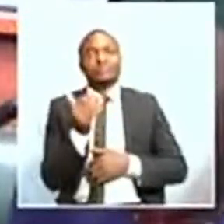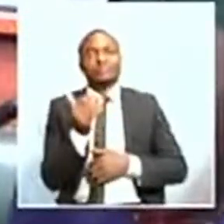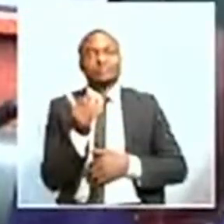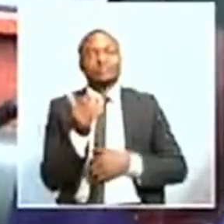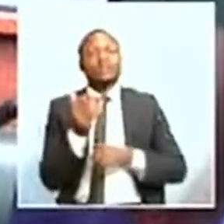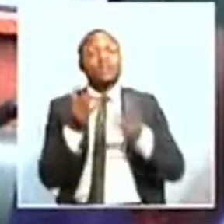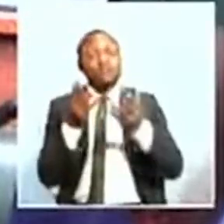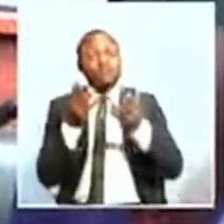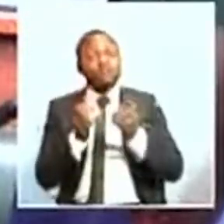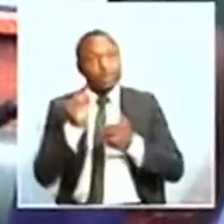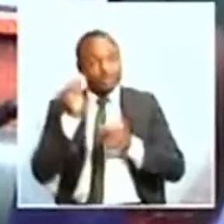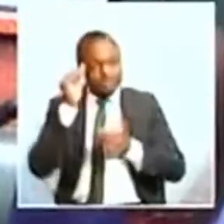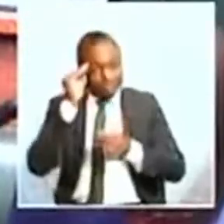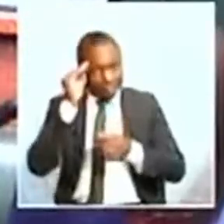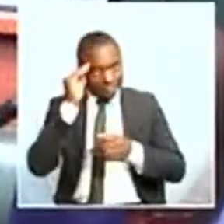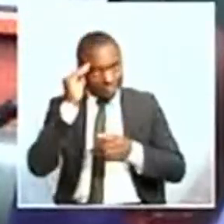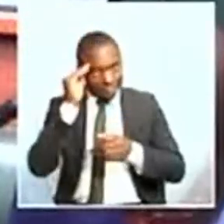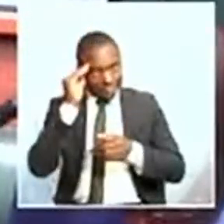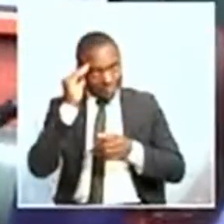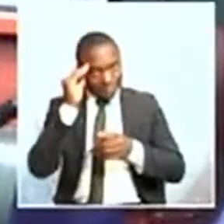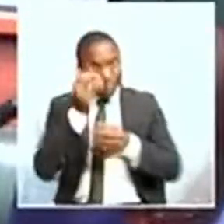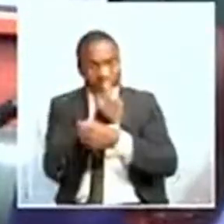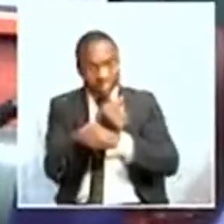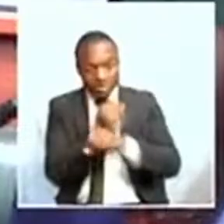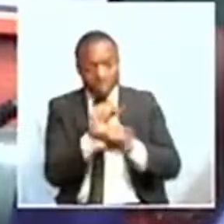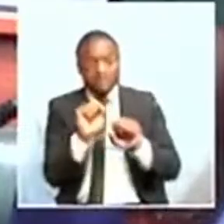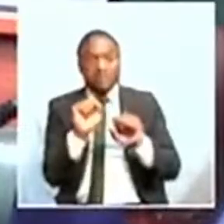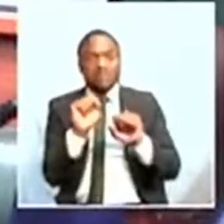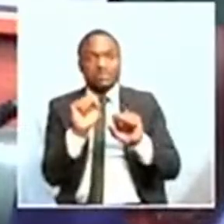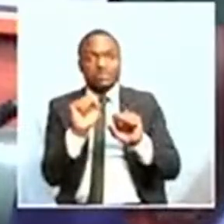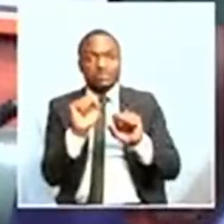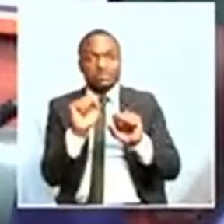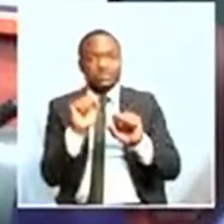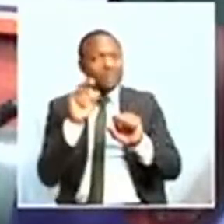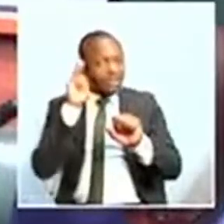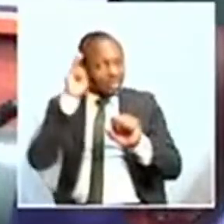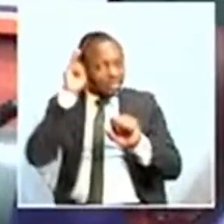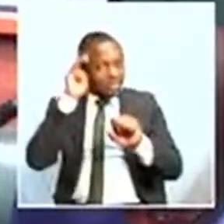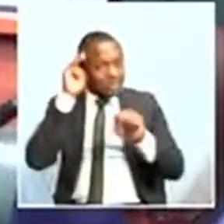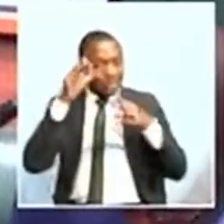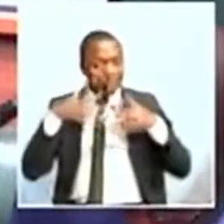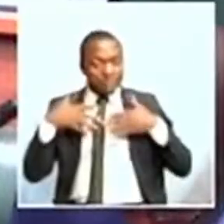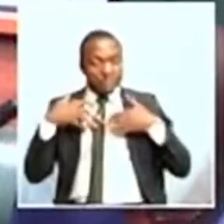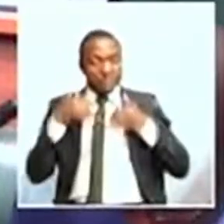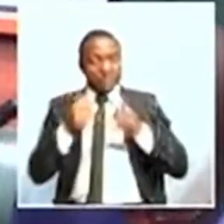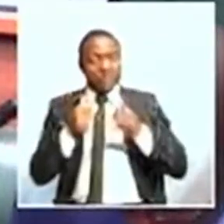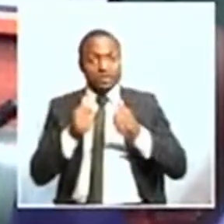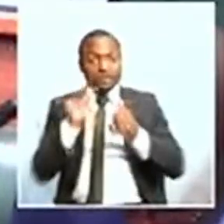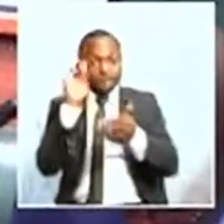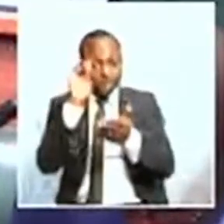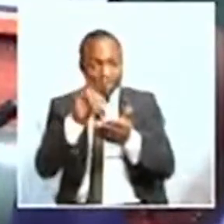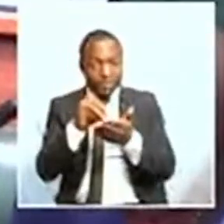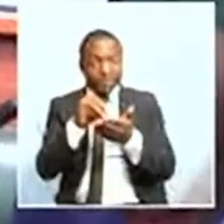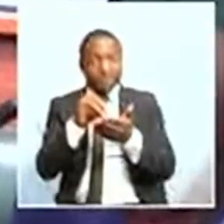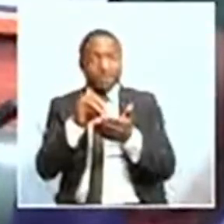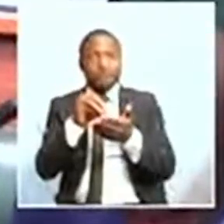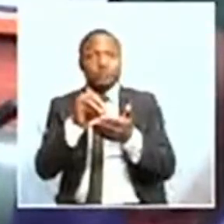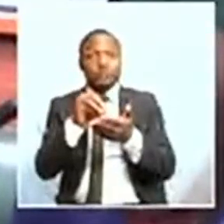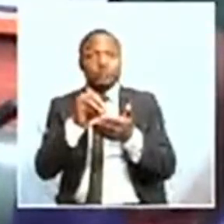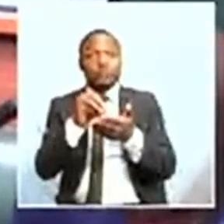like to find out the measures that the Ministry of Health has taken in order to prevent this